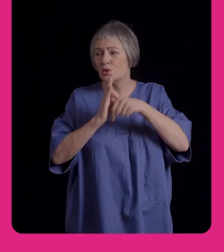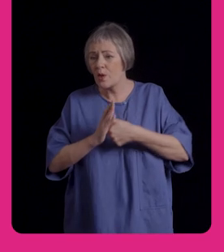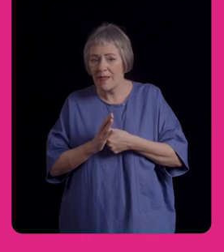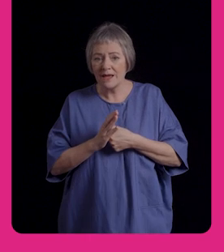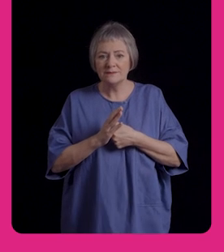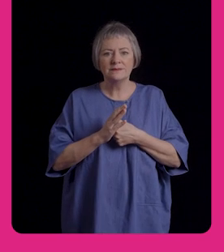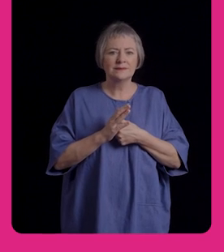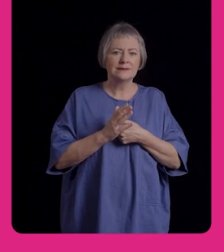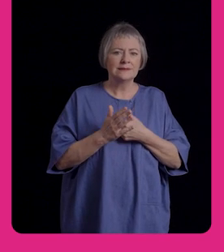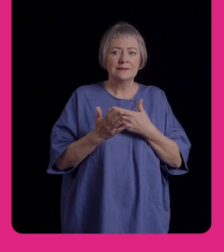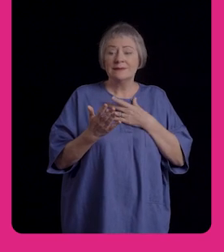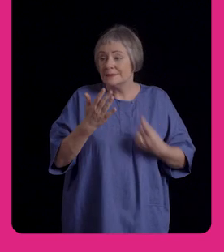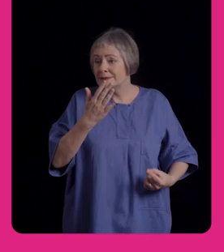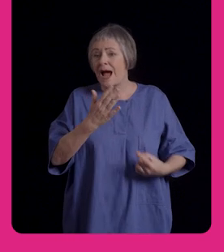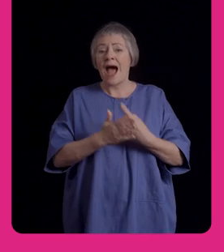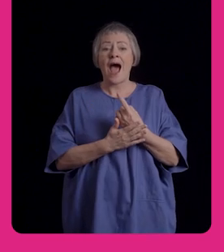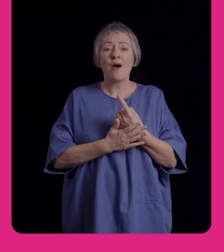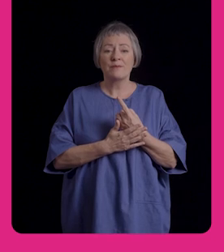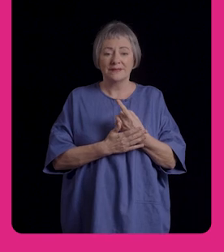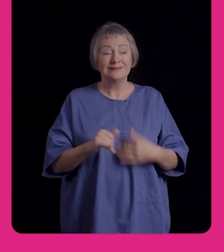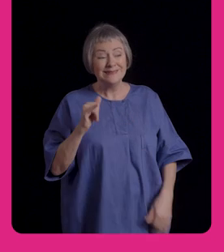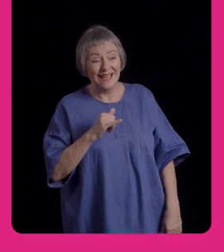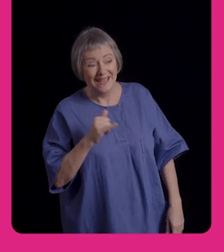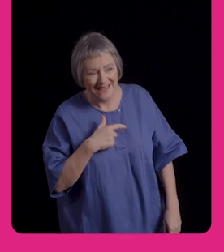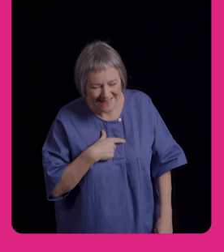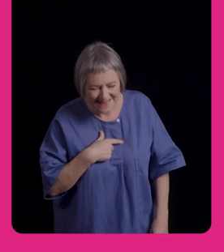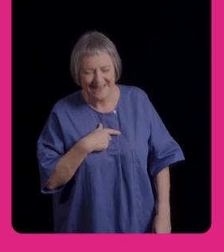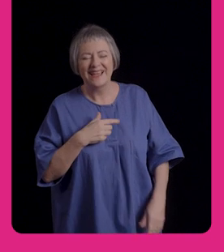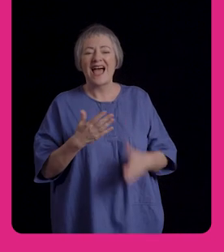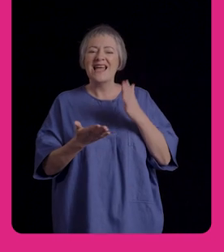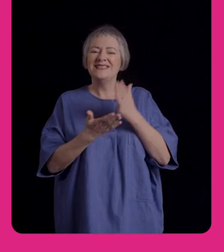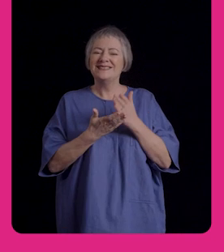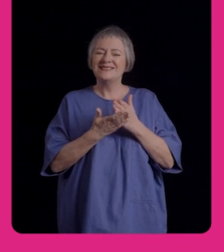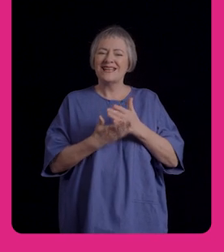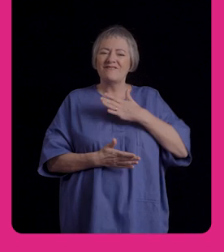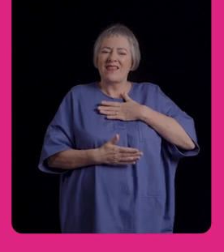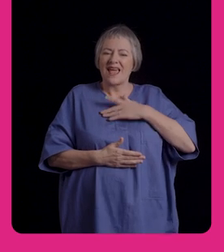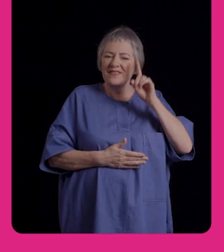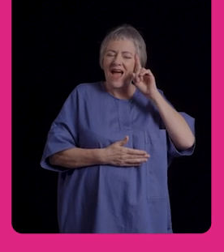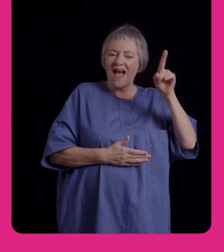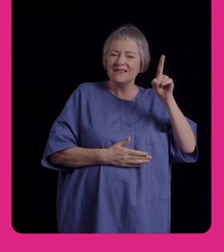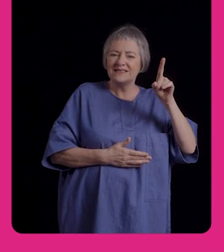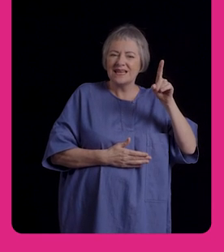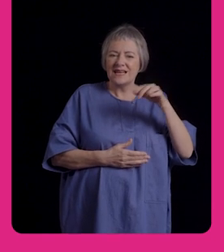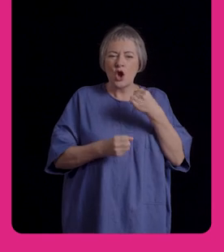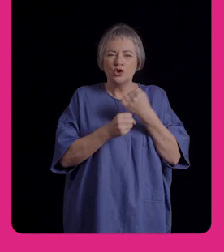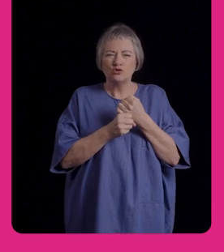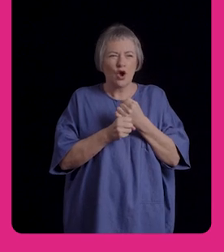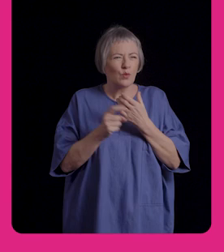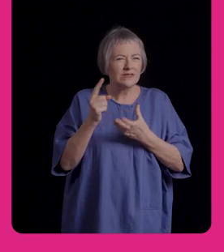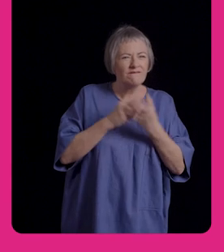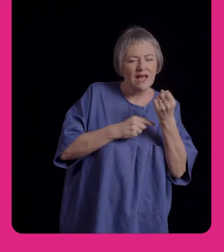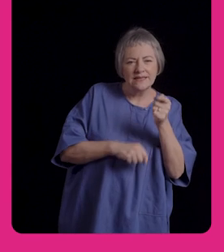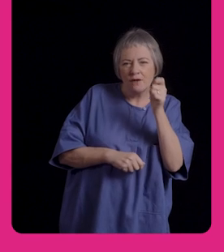a military operation. It's happened. See ya. Yeah, I definitely like the idea that George is wanting to like find